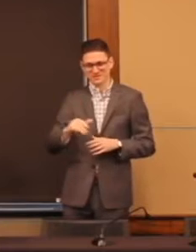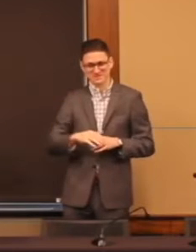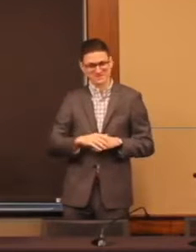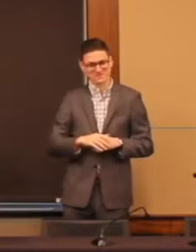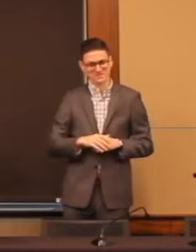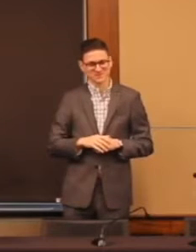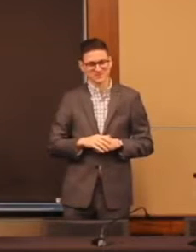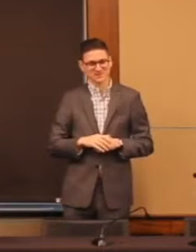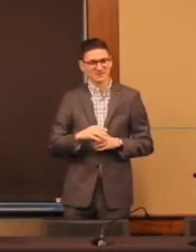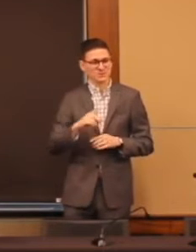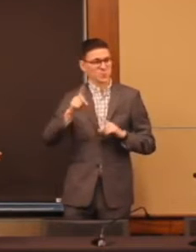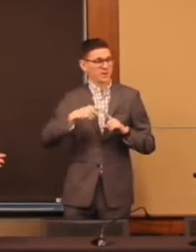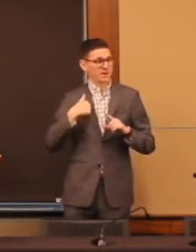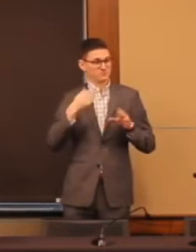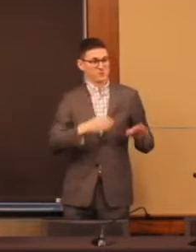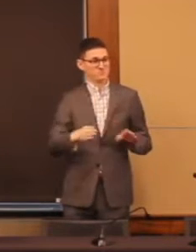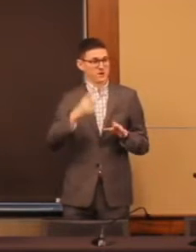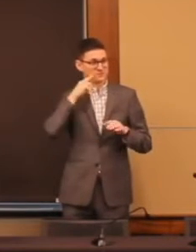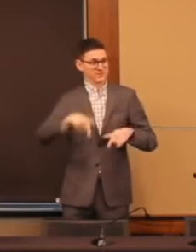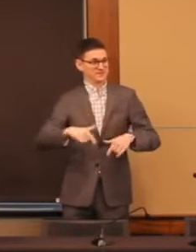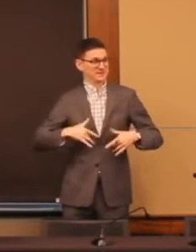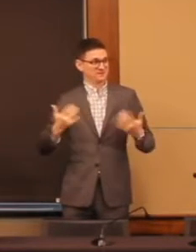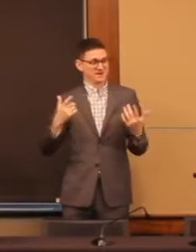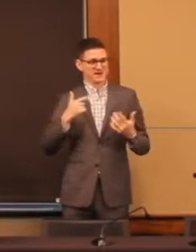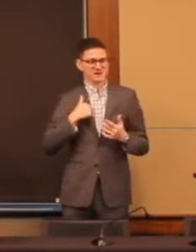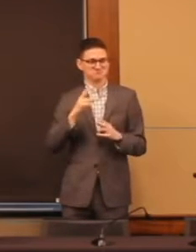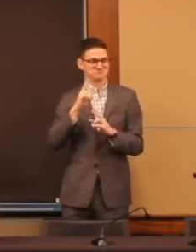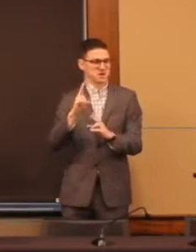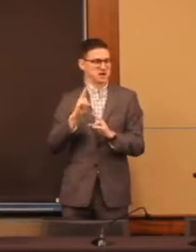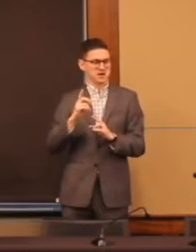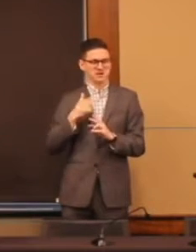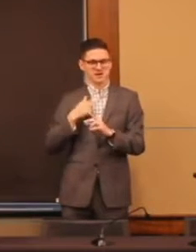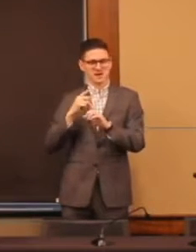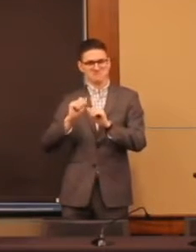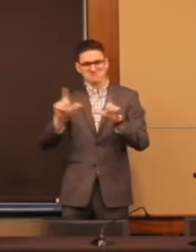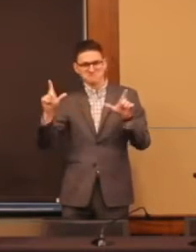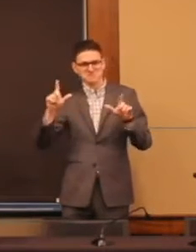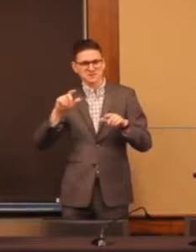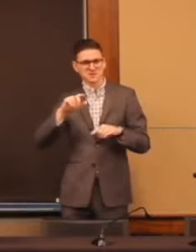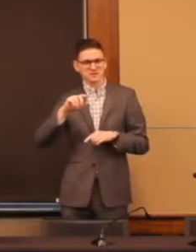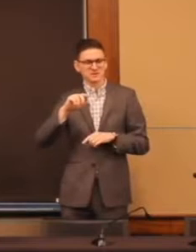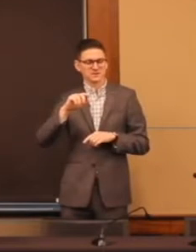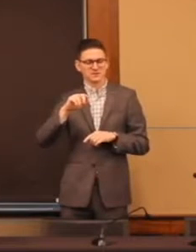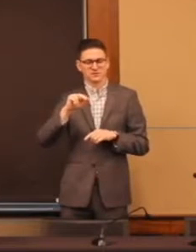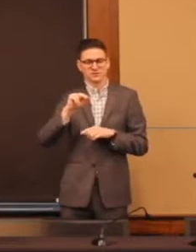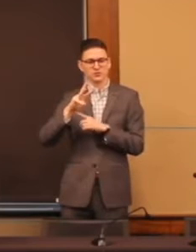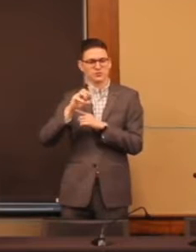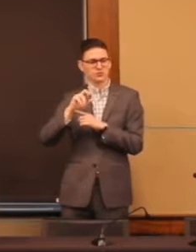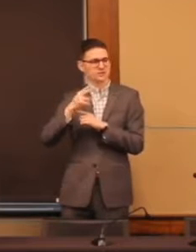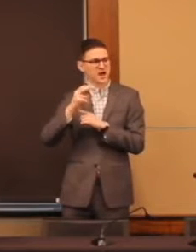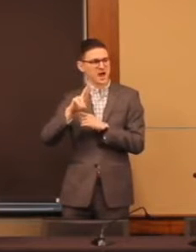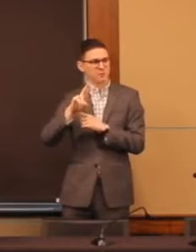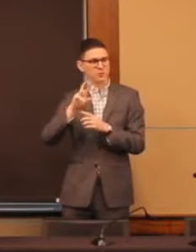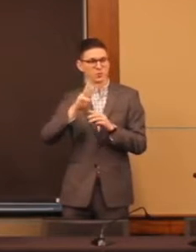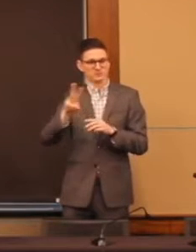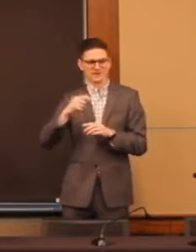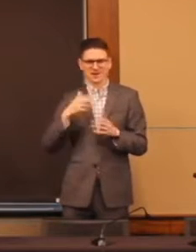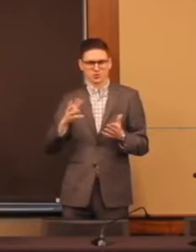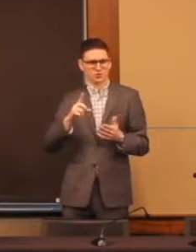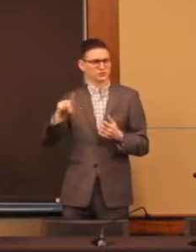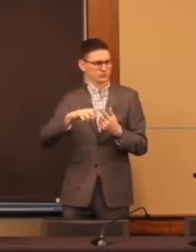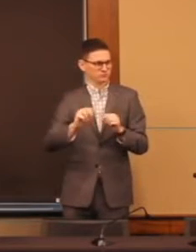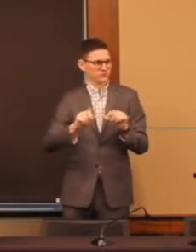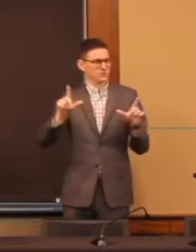this event, I had the pleasure of going to the NewsHour website, and I really encourage you to do it, because